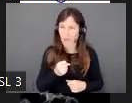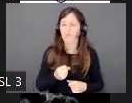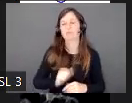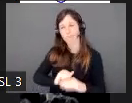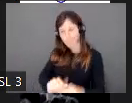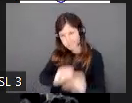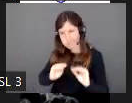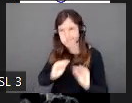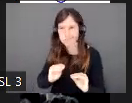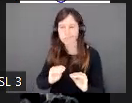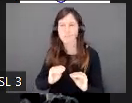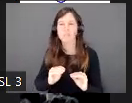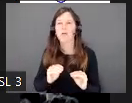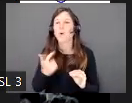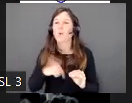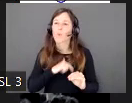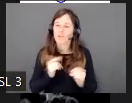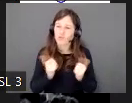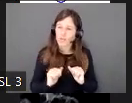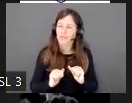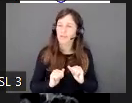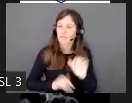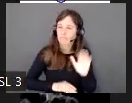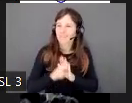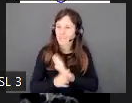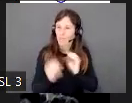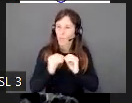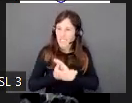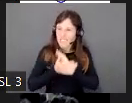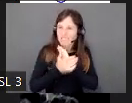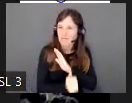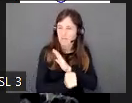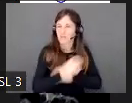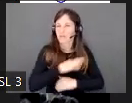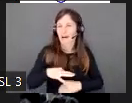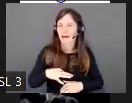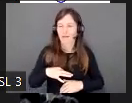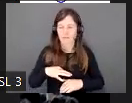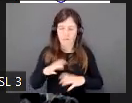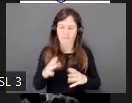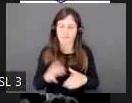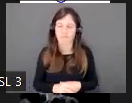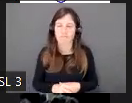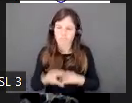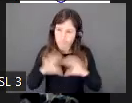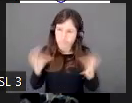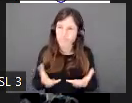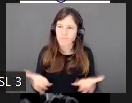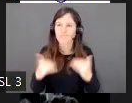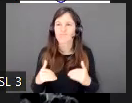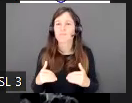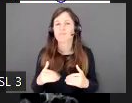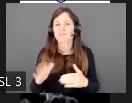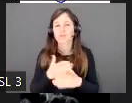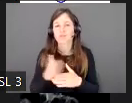the prevention and building capacity of elder abuse in our community. Shared knowledge. So our stakeholders, our home and community